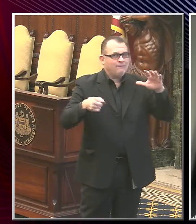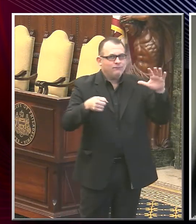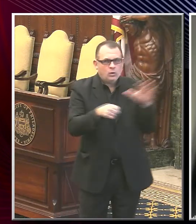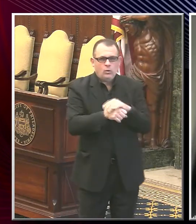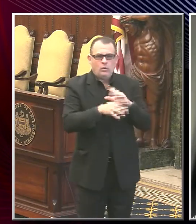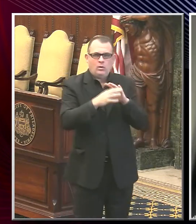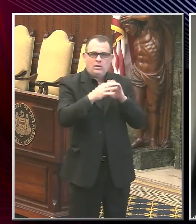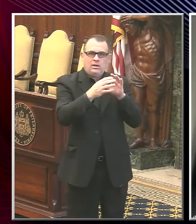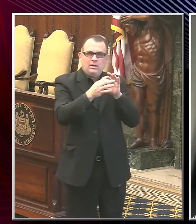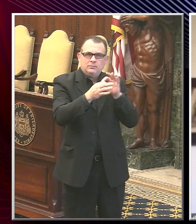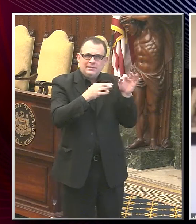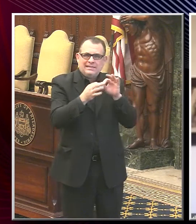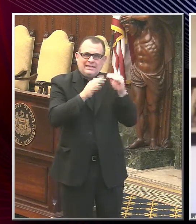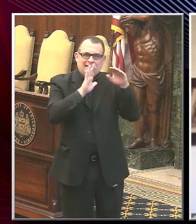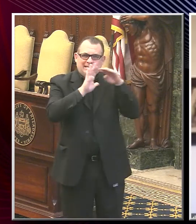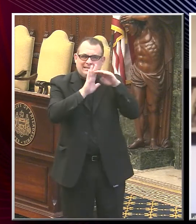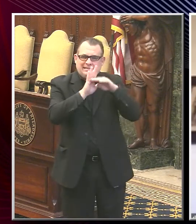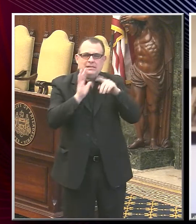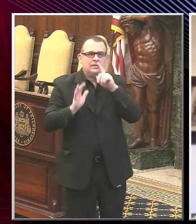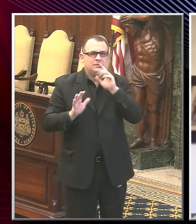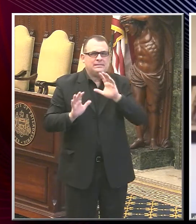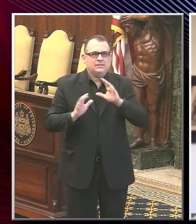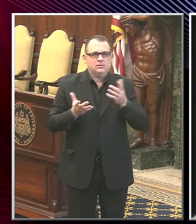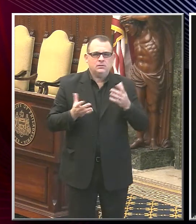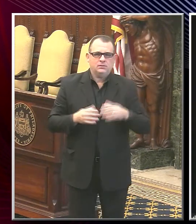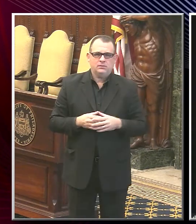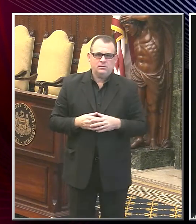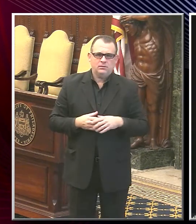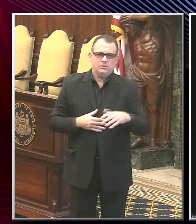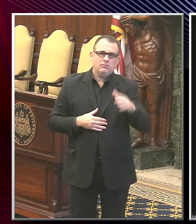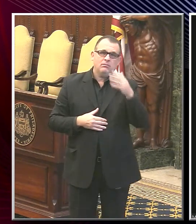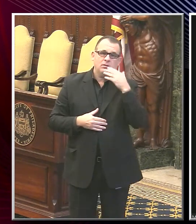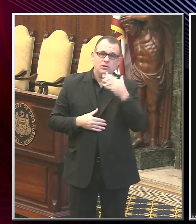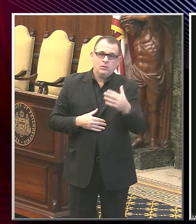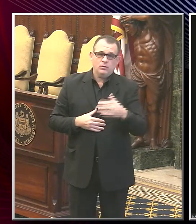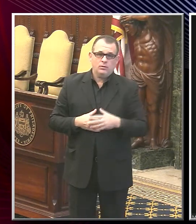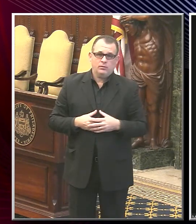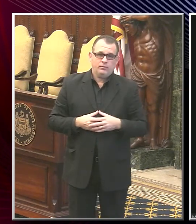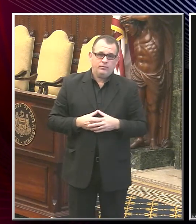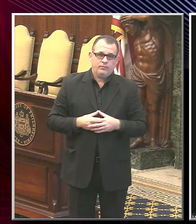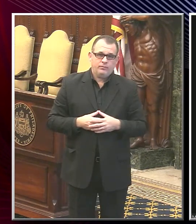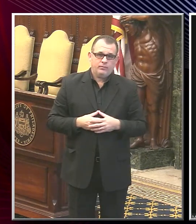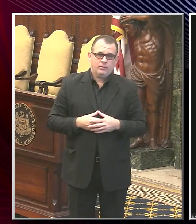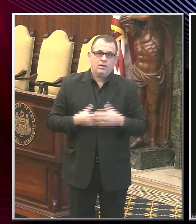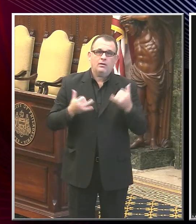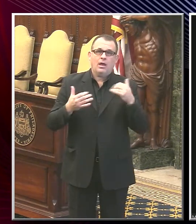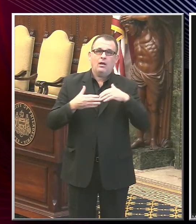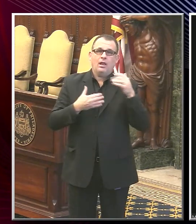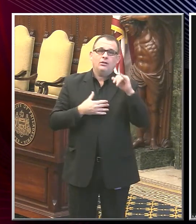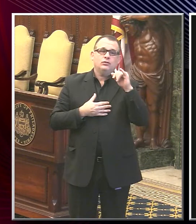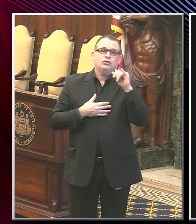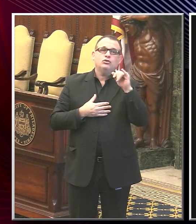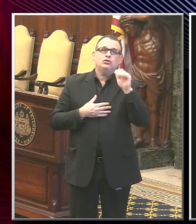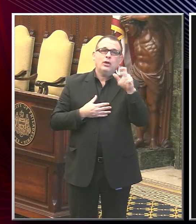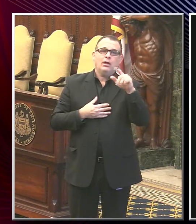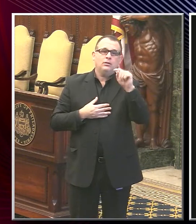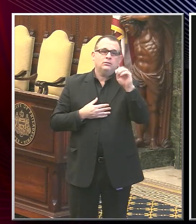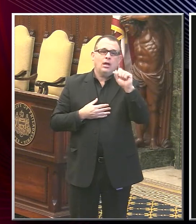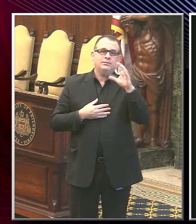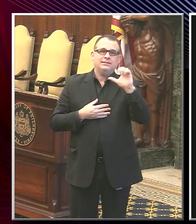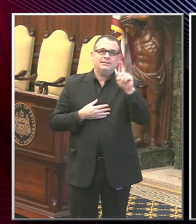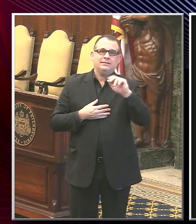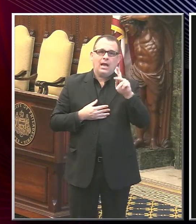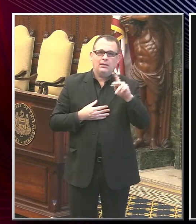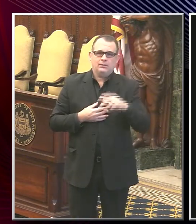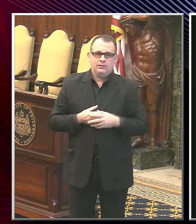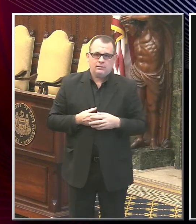yet. Thanks. Thank you, David. Let's go to Jack Tomczyk of the Metro. Hello, everyone.